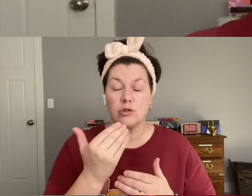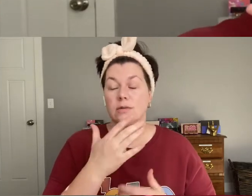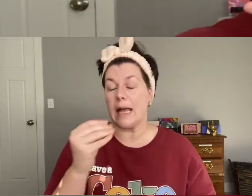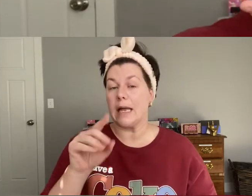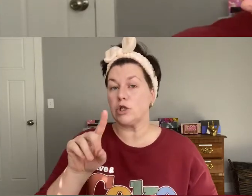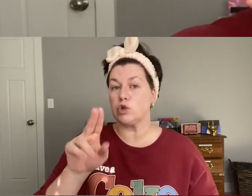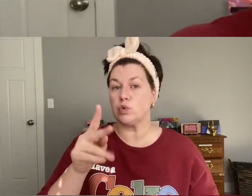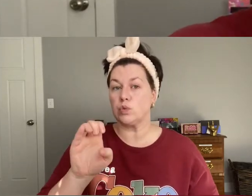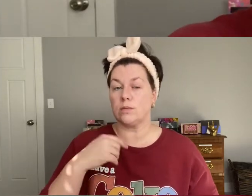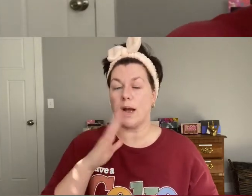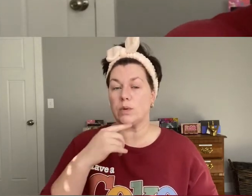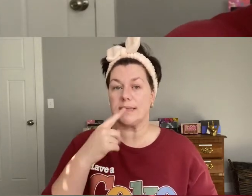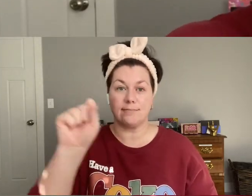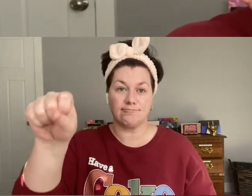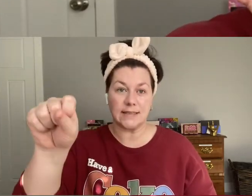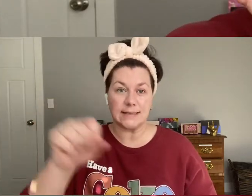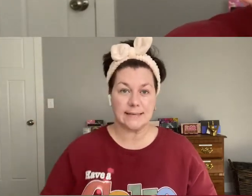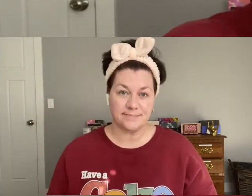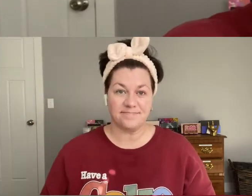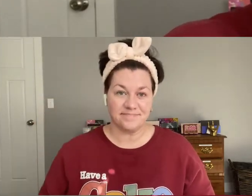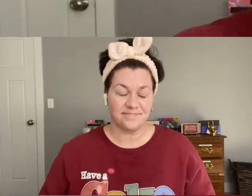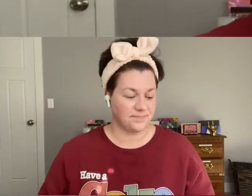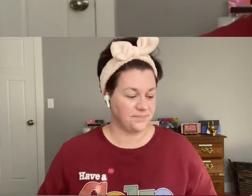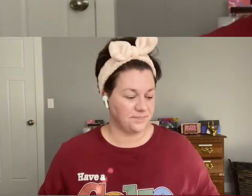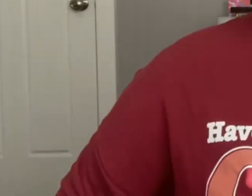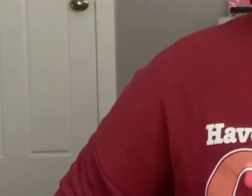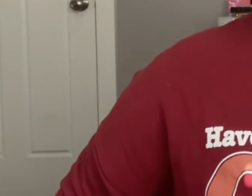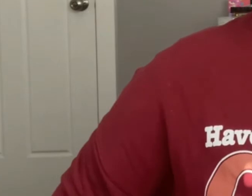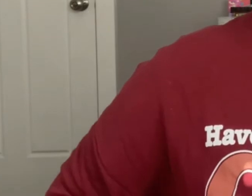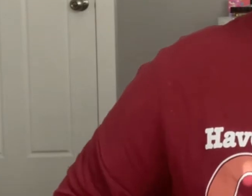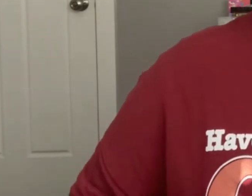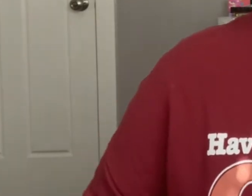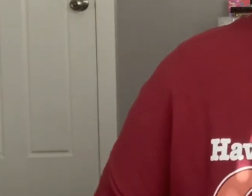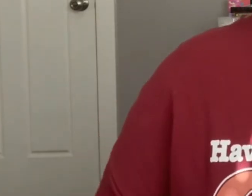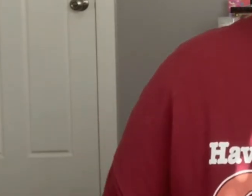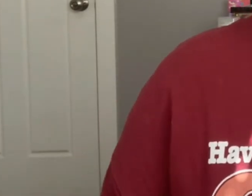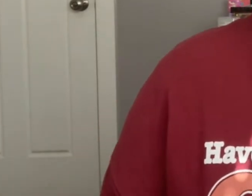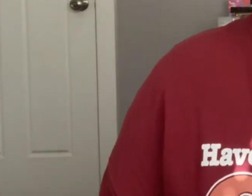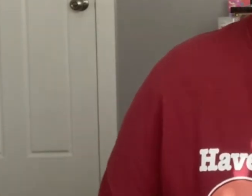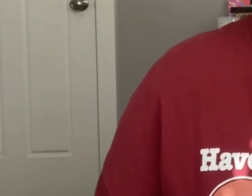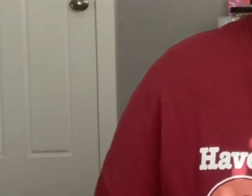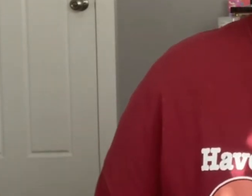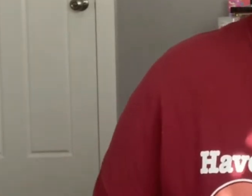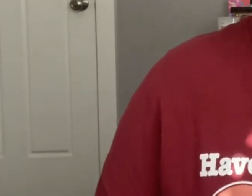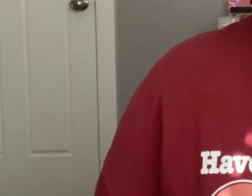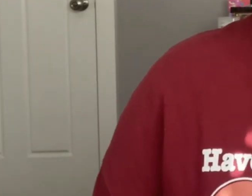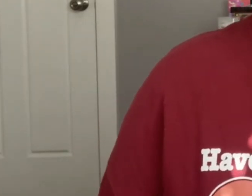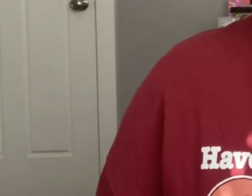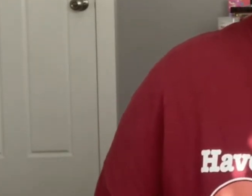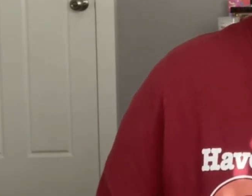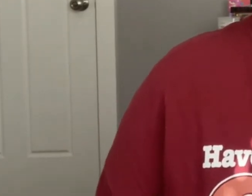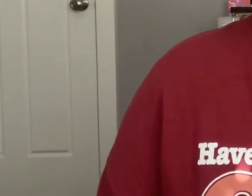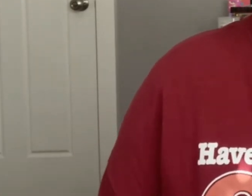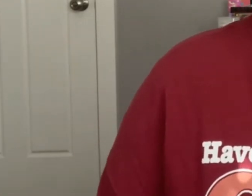is just so red. Oh my goodness. All right, on top of that, we are going to go